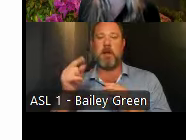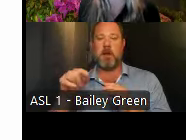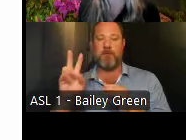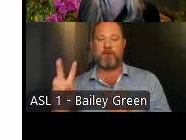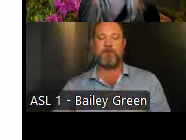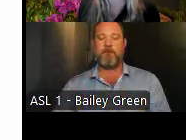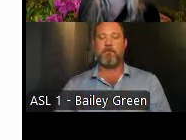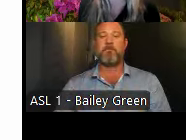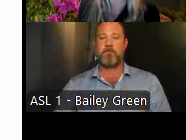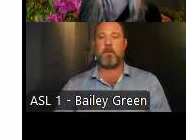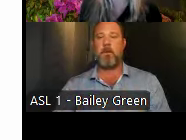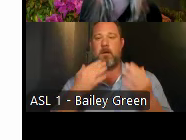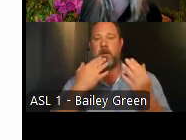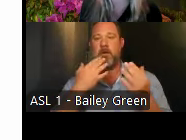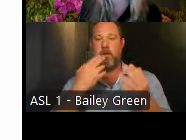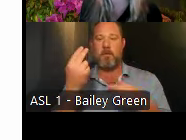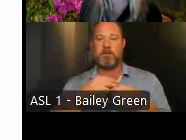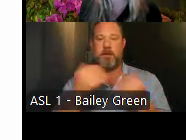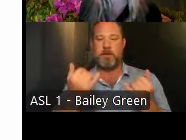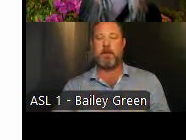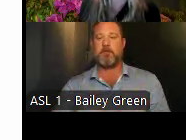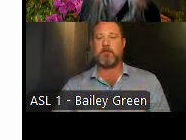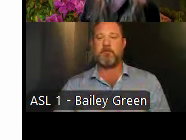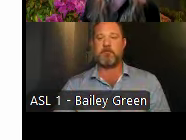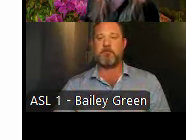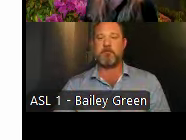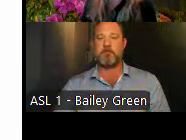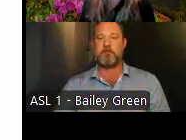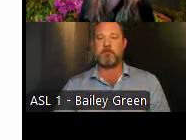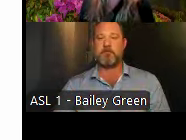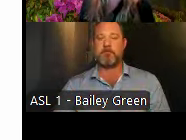engage@aging.ca.gov. I appreciate everyone's participation today.